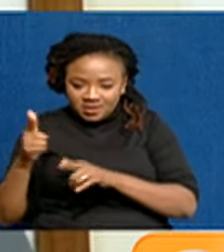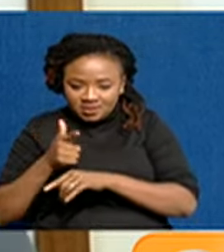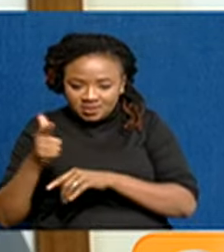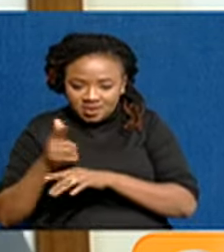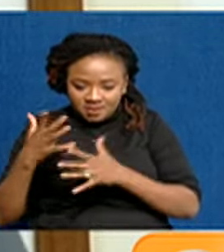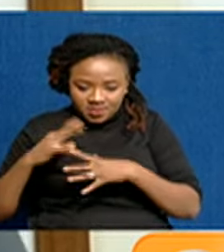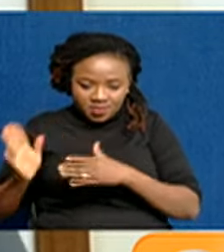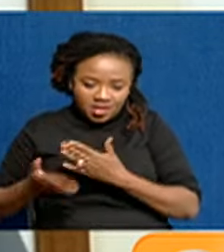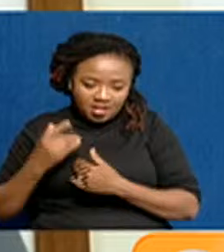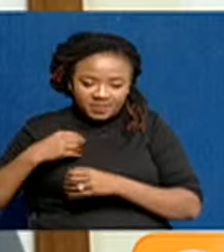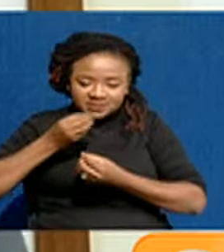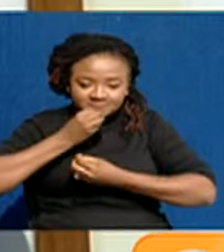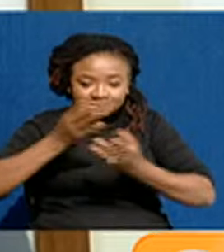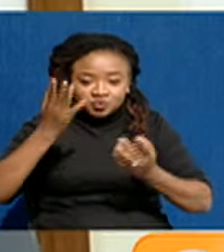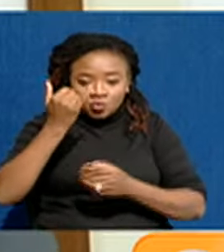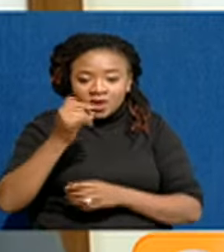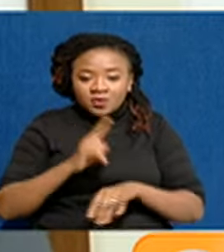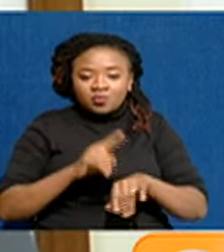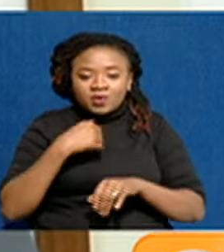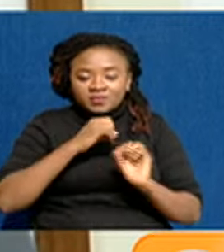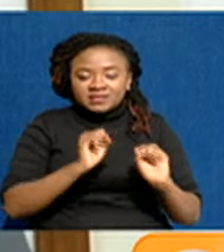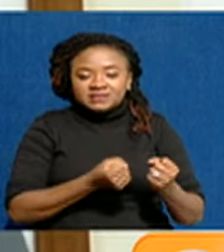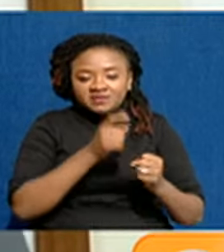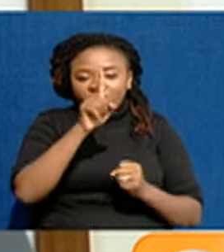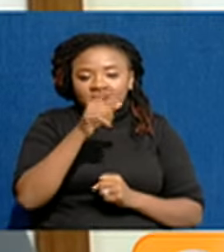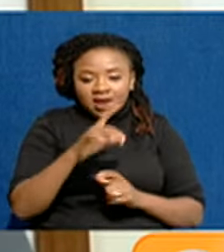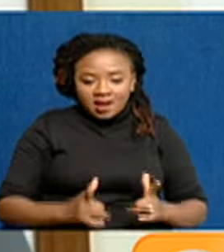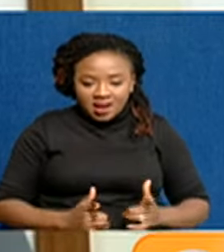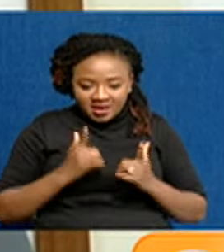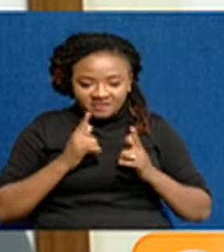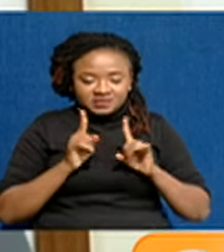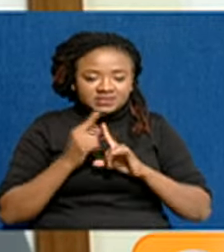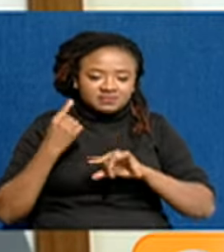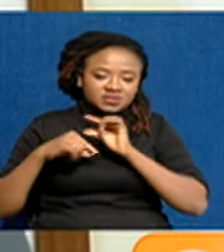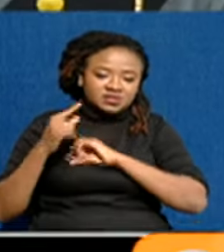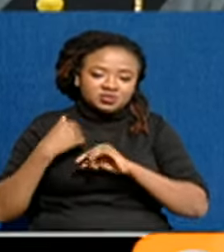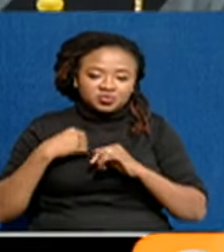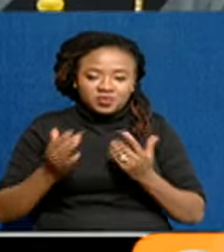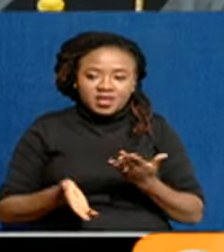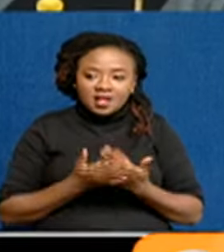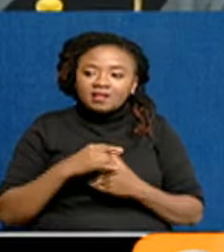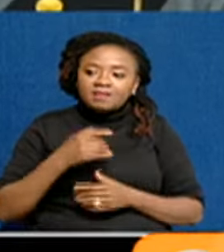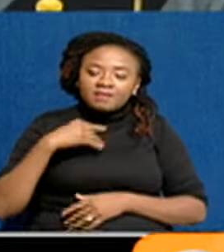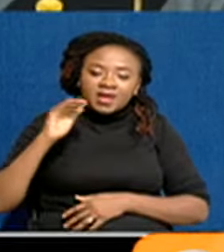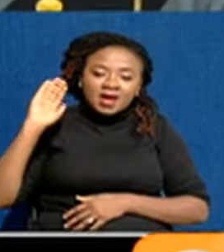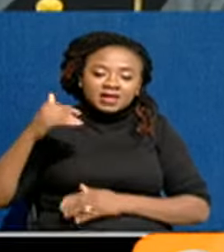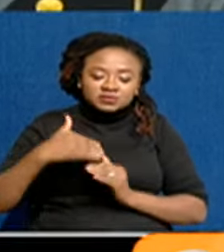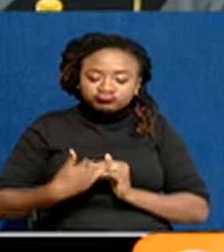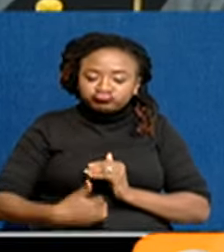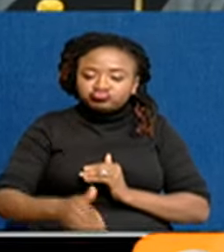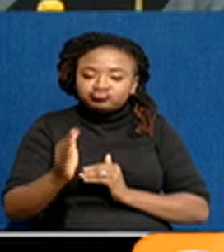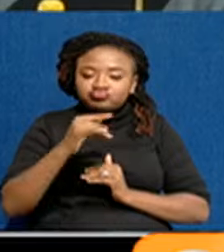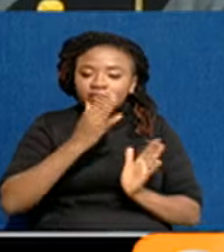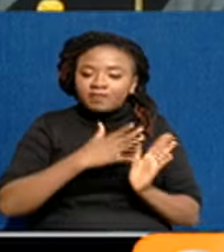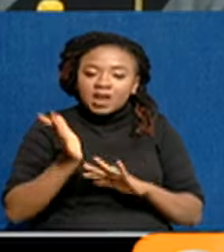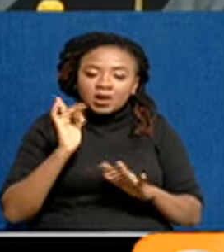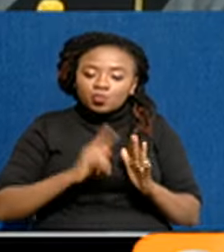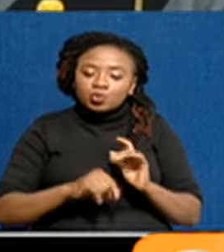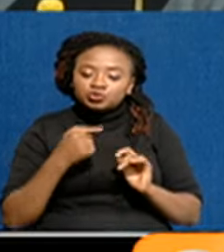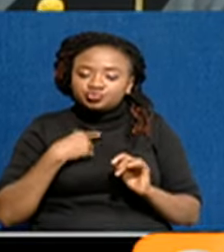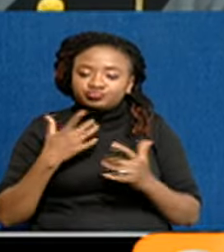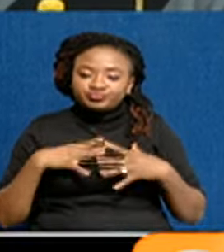message, because when we save one life, it is a generation that we have saved. All right. As we wind up on this conversation, what is the plan going forward to ensure that we